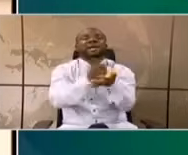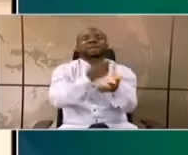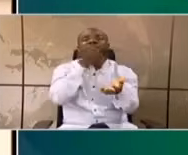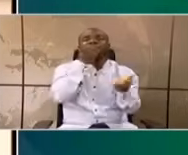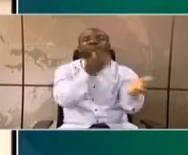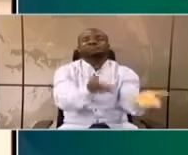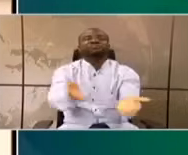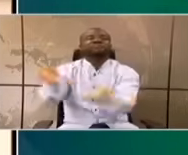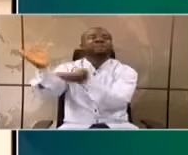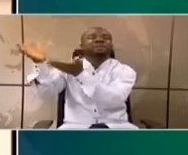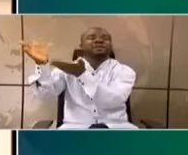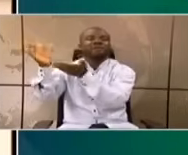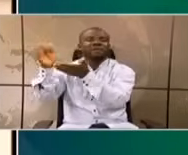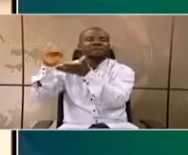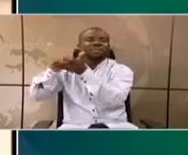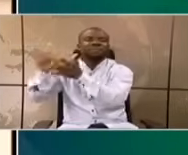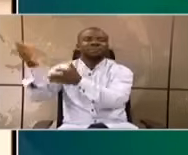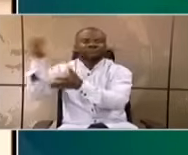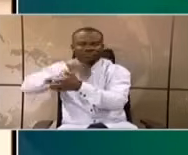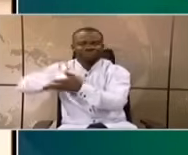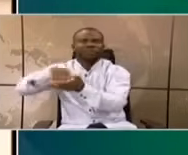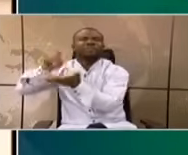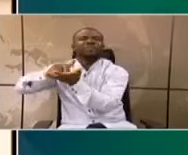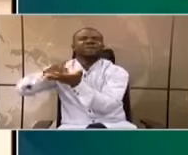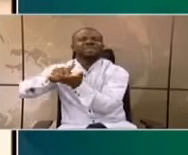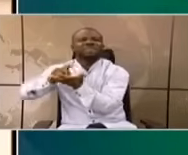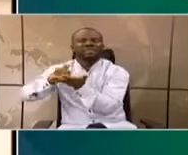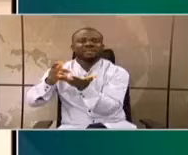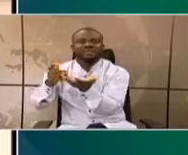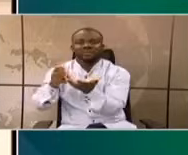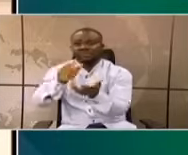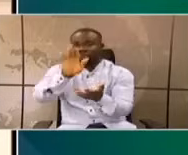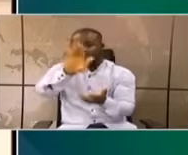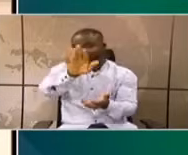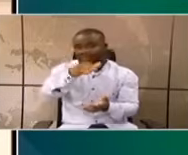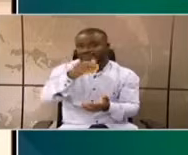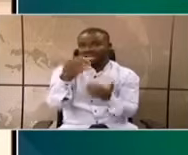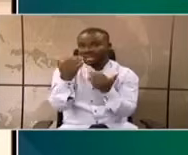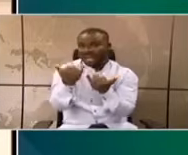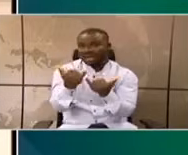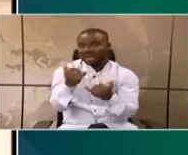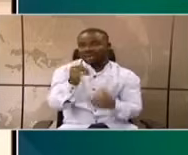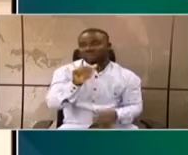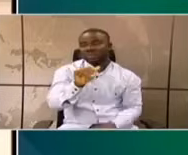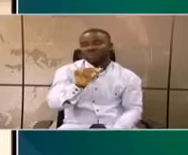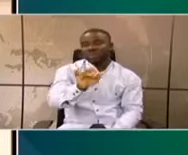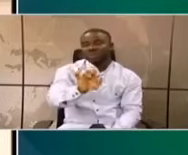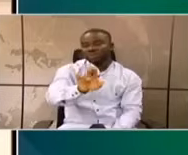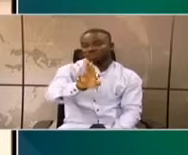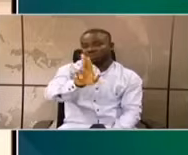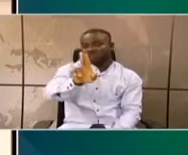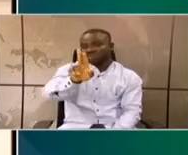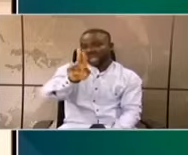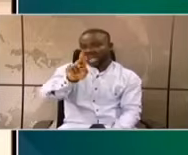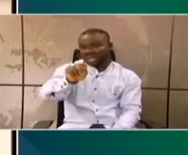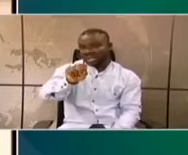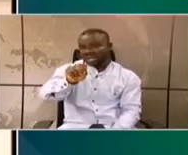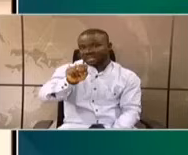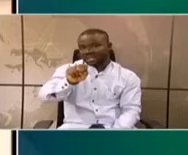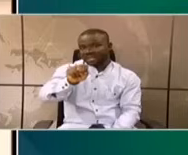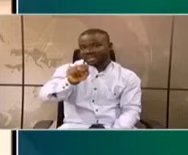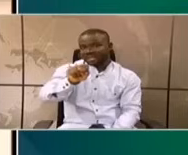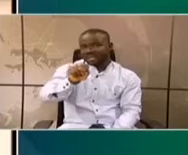poison? Well, says the CIA, European Union. When I am asking the Minister of Trade,